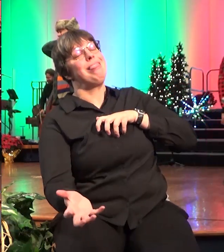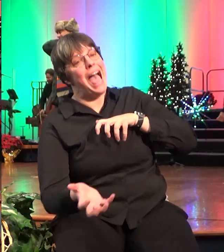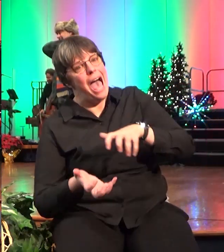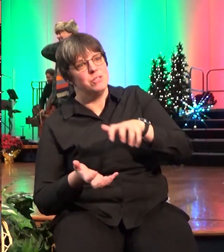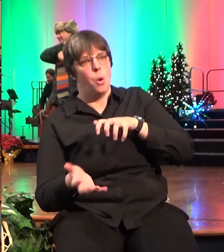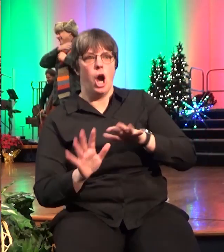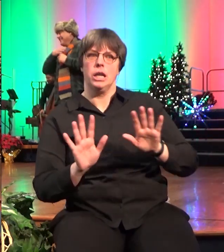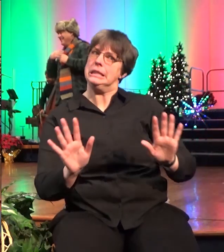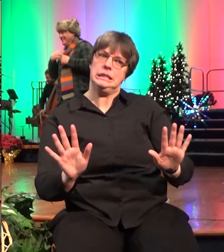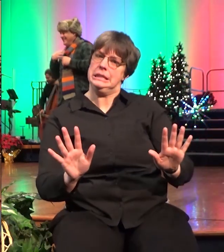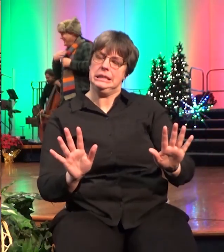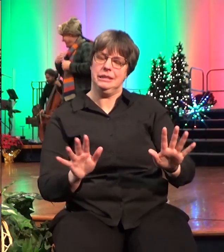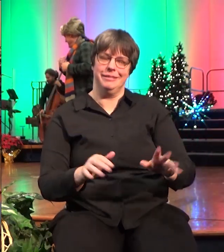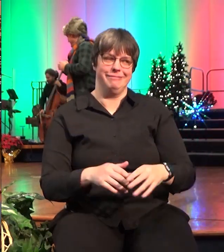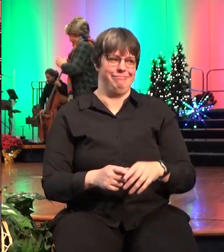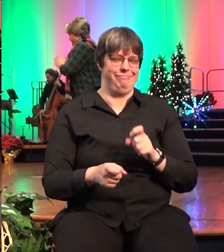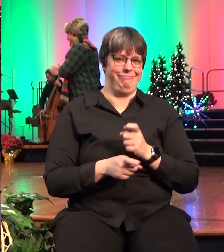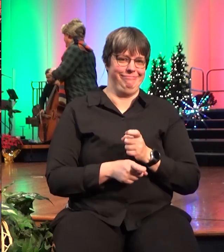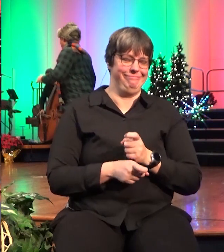everybody.